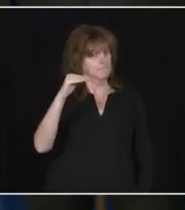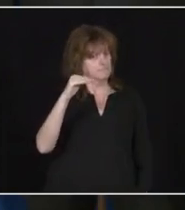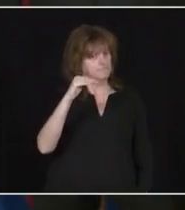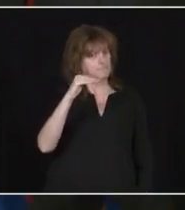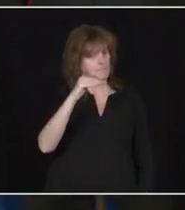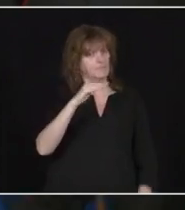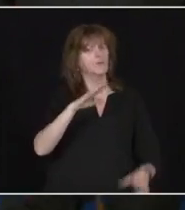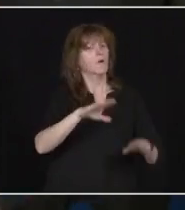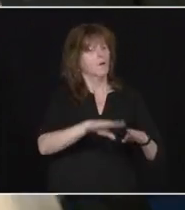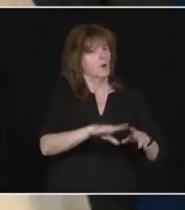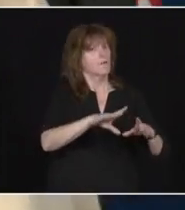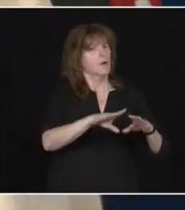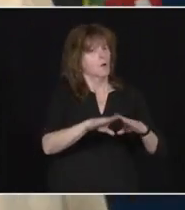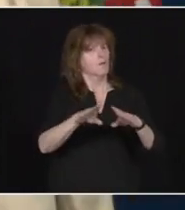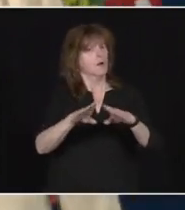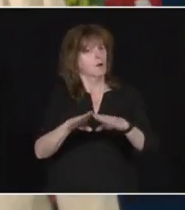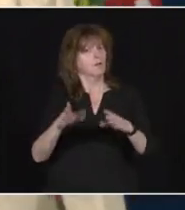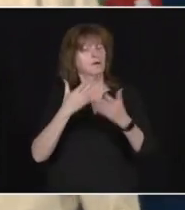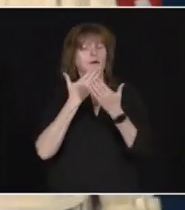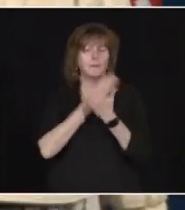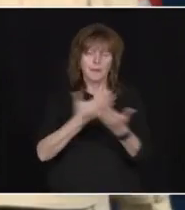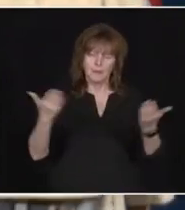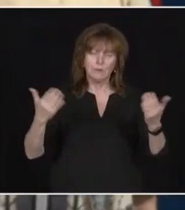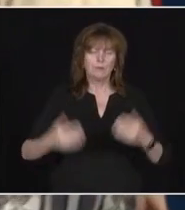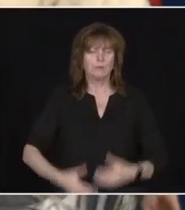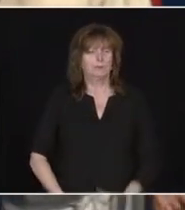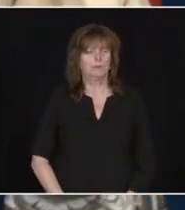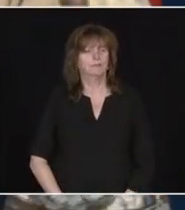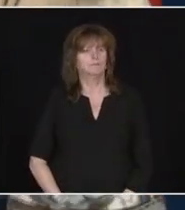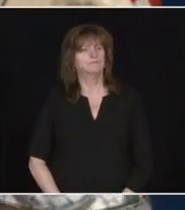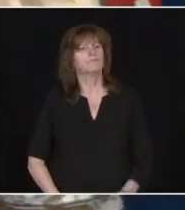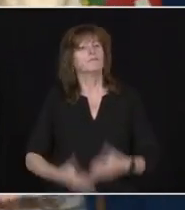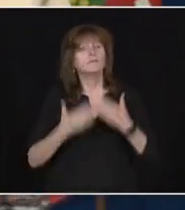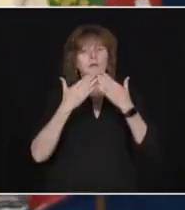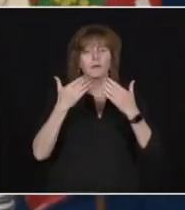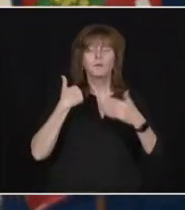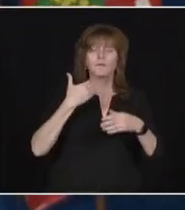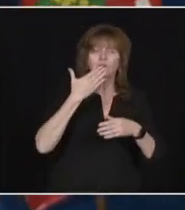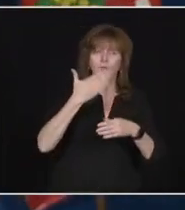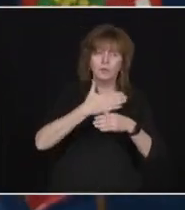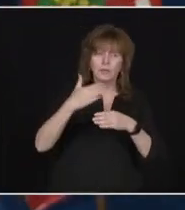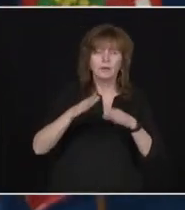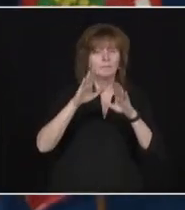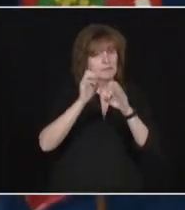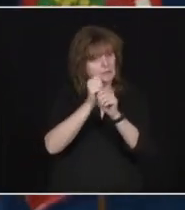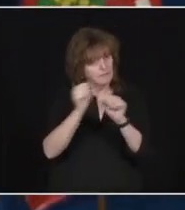Thank you, everyone. That's great. Thank you, everyone. Have a great weekend. Safe weekend.